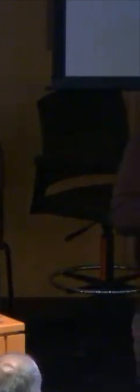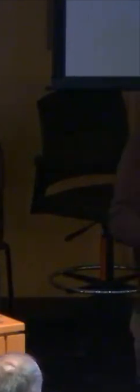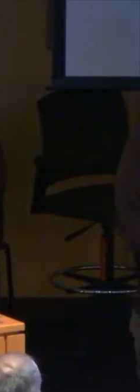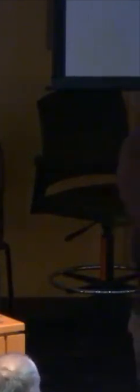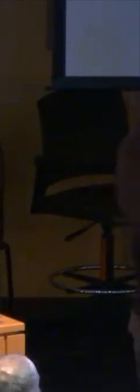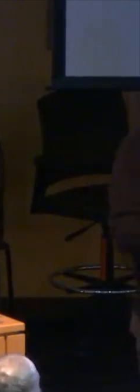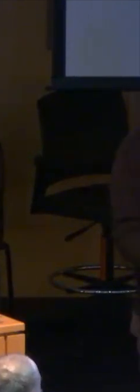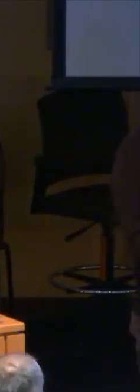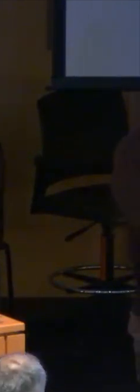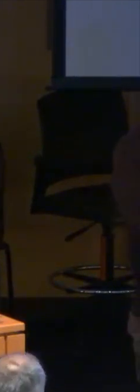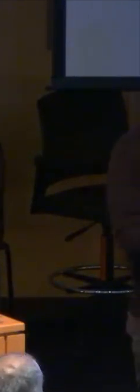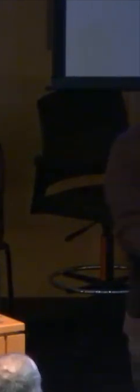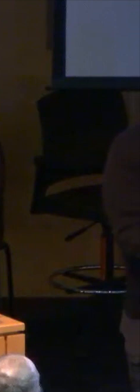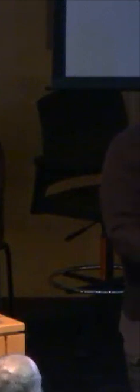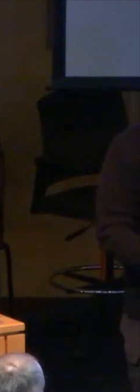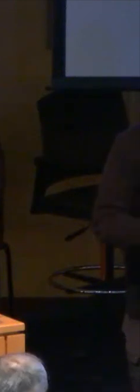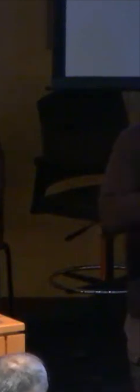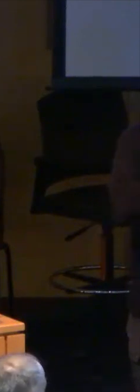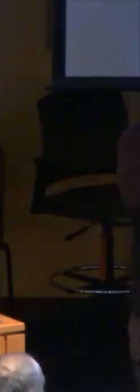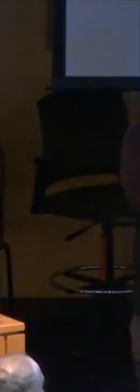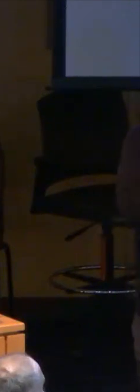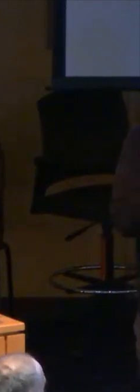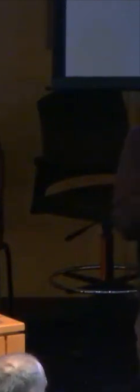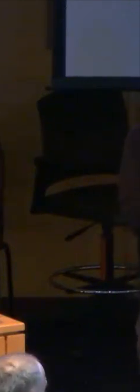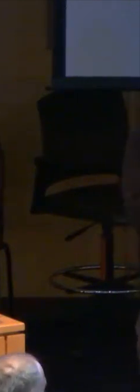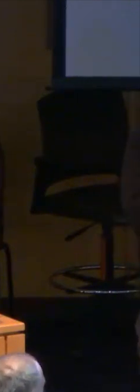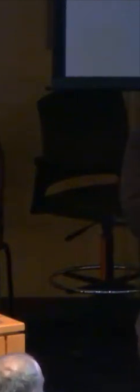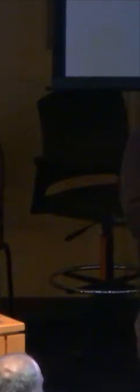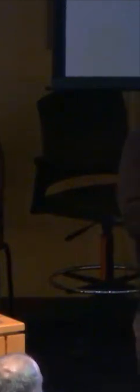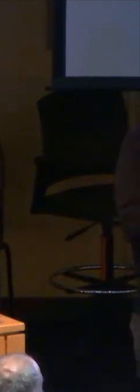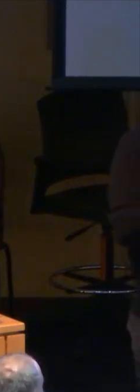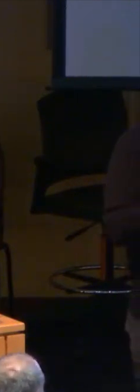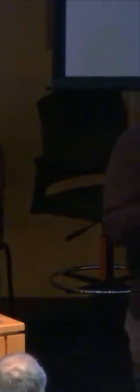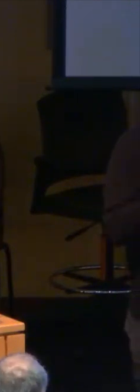recording made by colleagues,